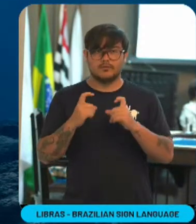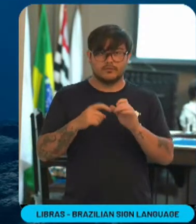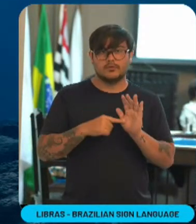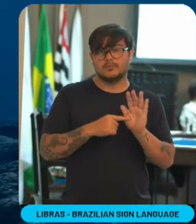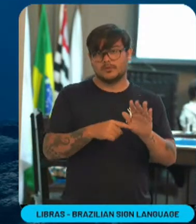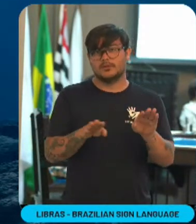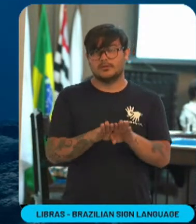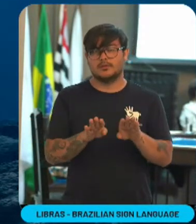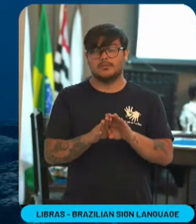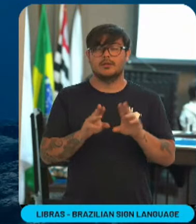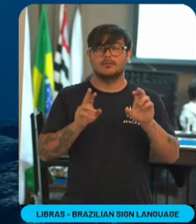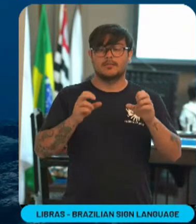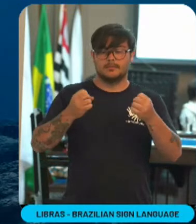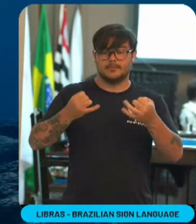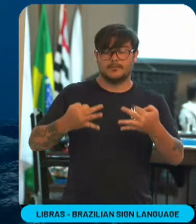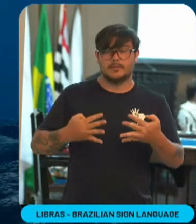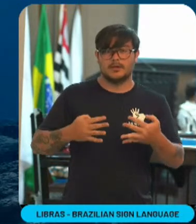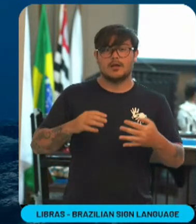more kilometers.